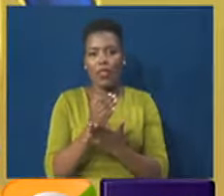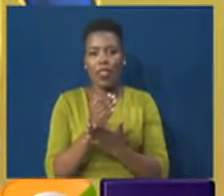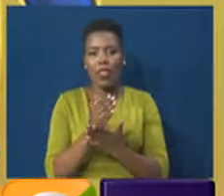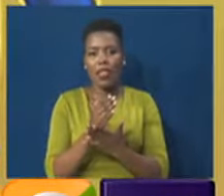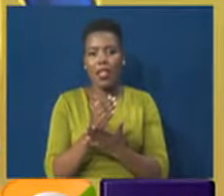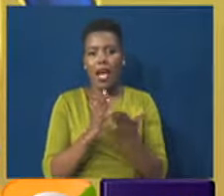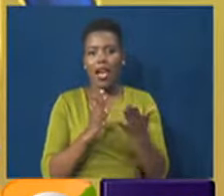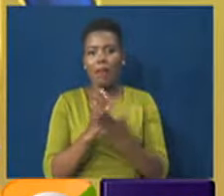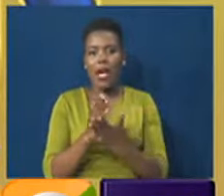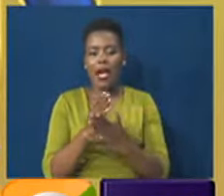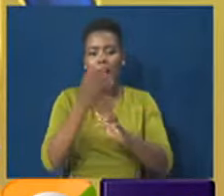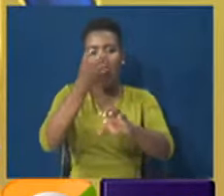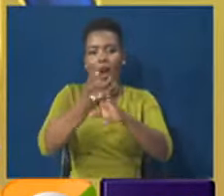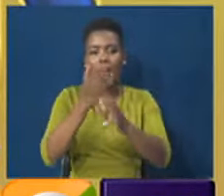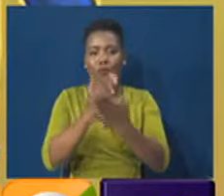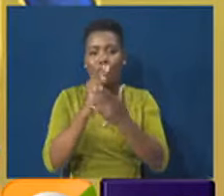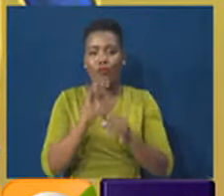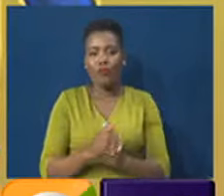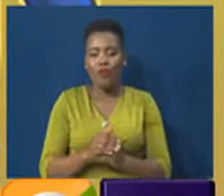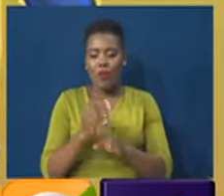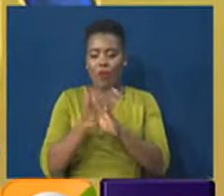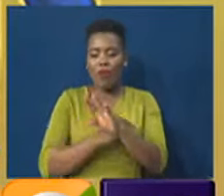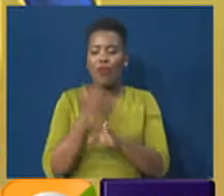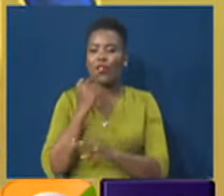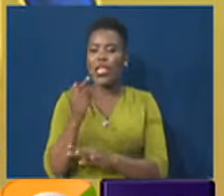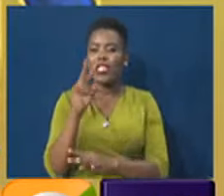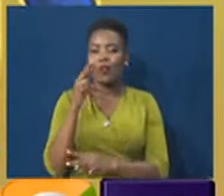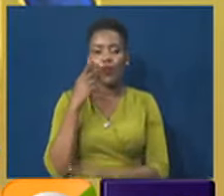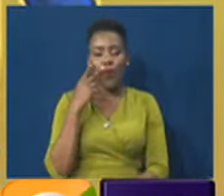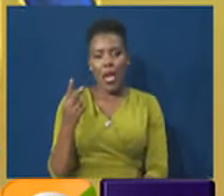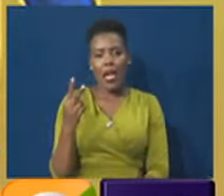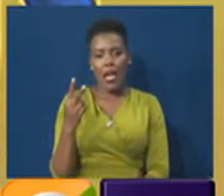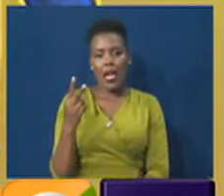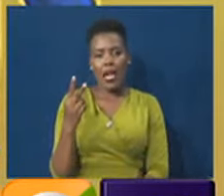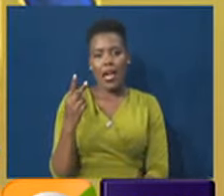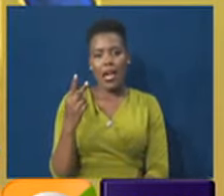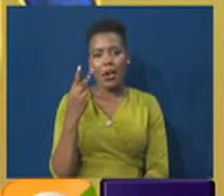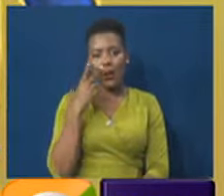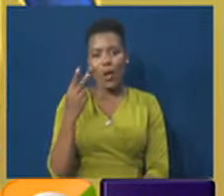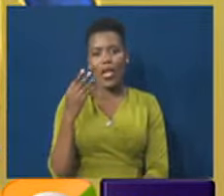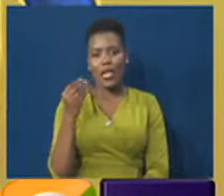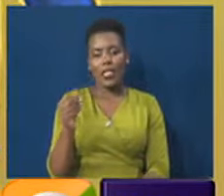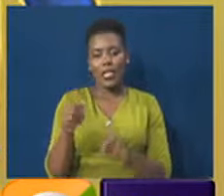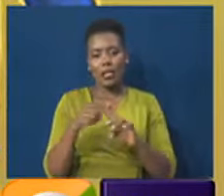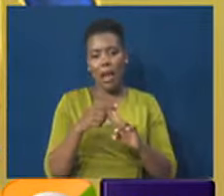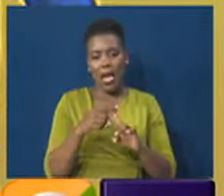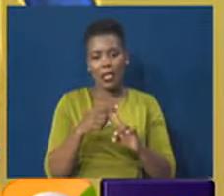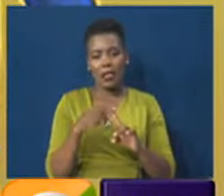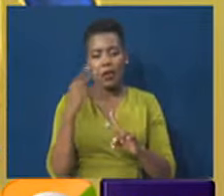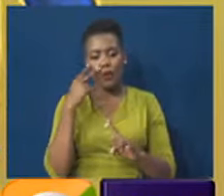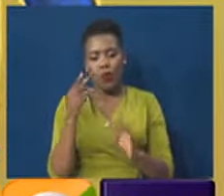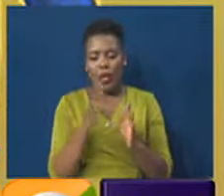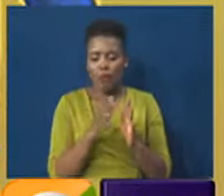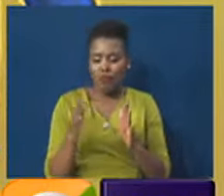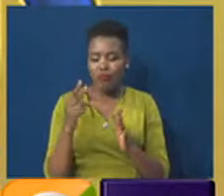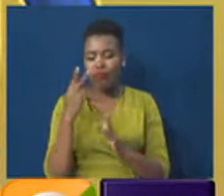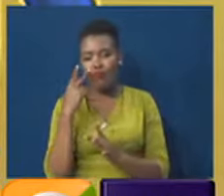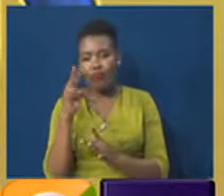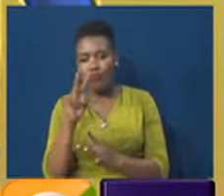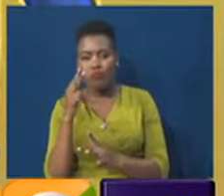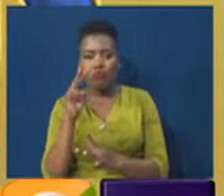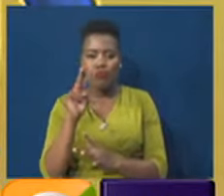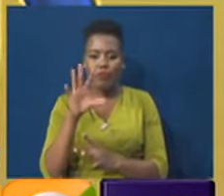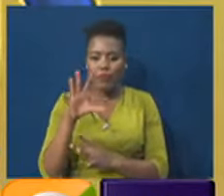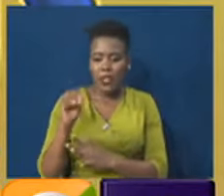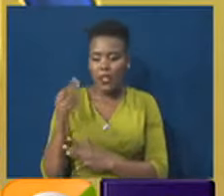facts are stubborn. You say it was 200 and shillings 20, plus, yes. 200 plus, it was 220. Yes. It was 250.